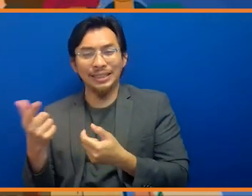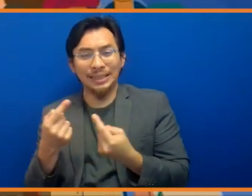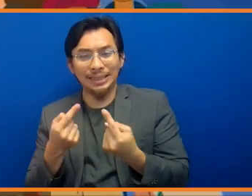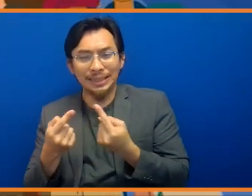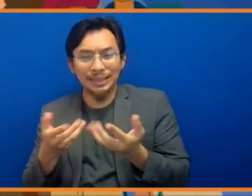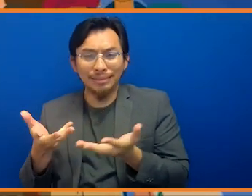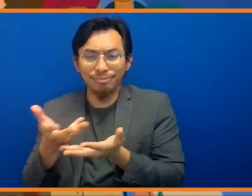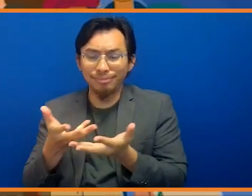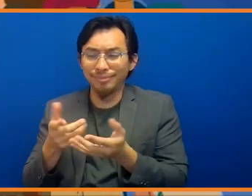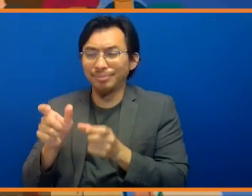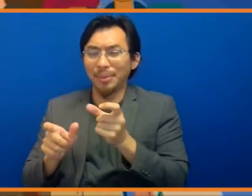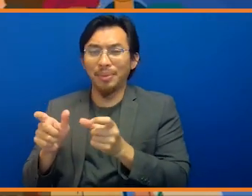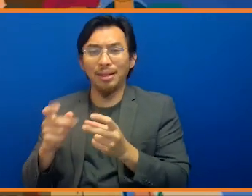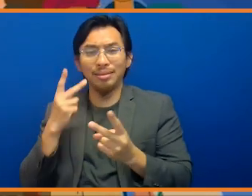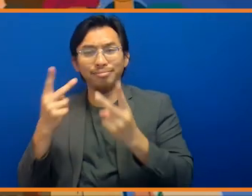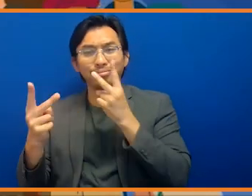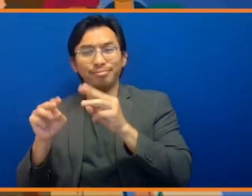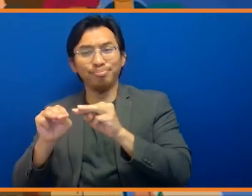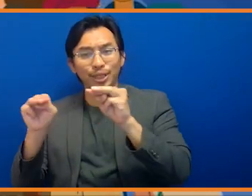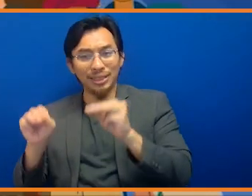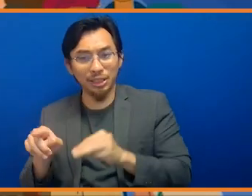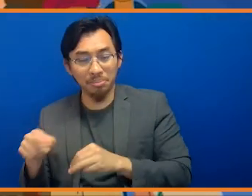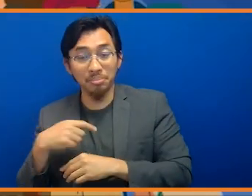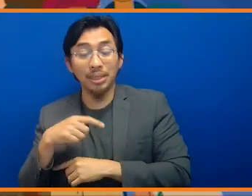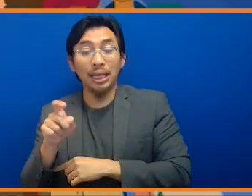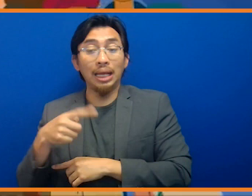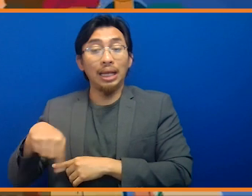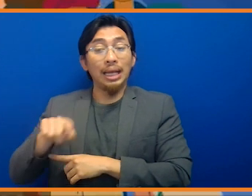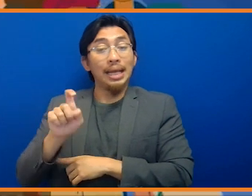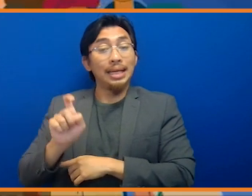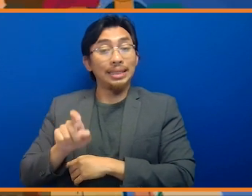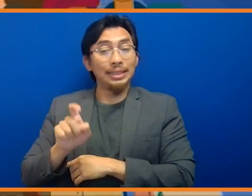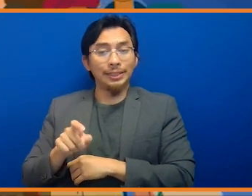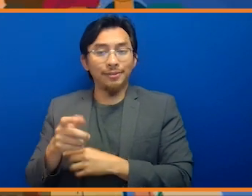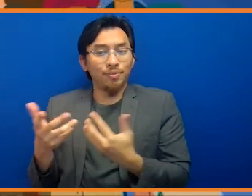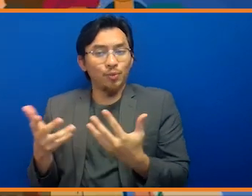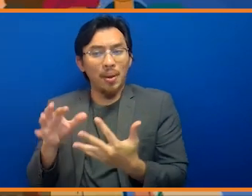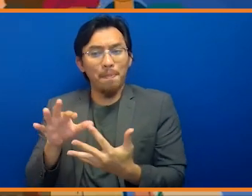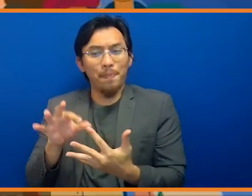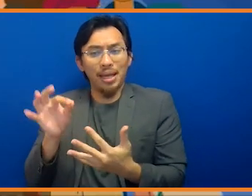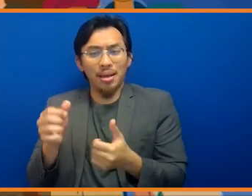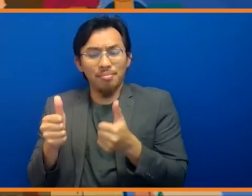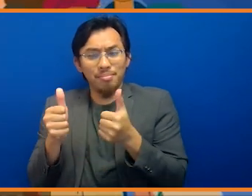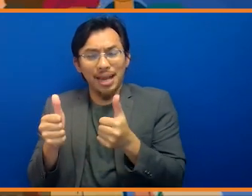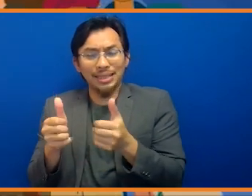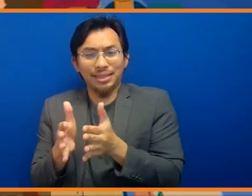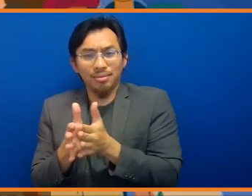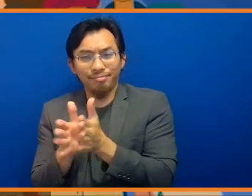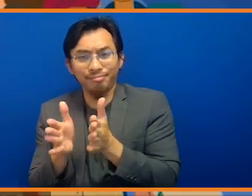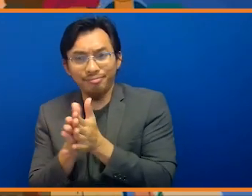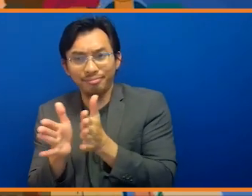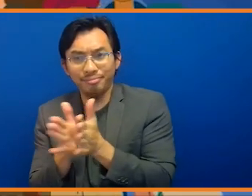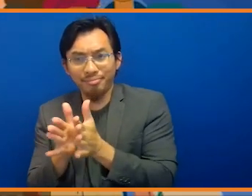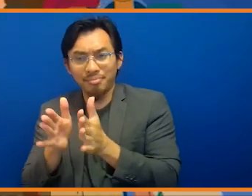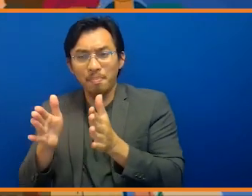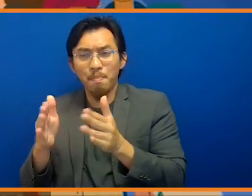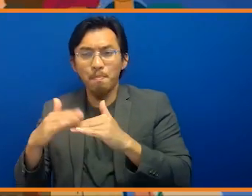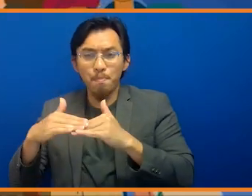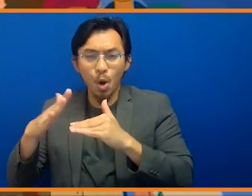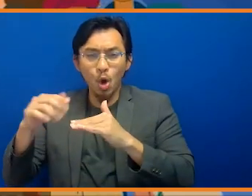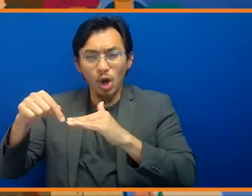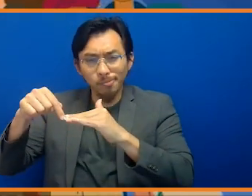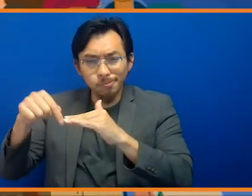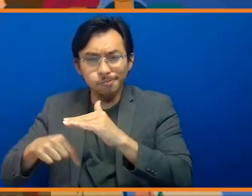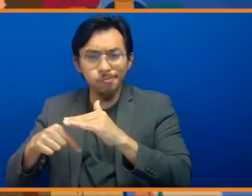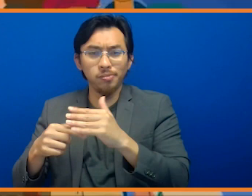museum visitor. We need to really pick which group that we can explain more details, and